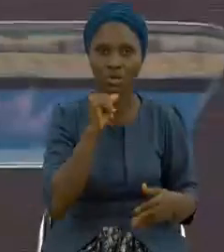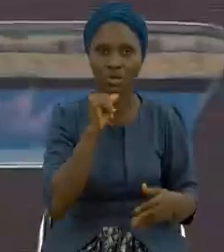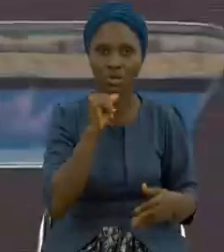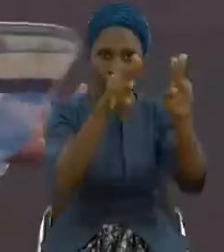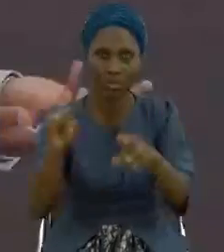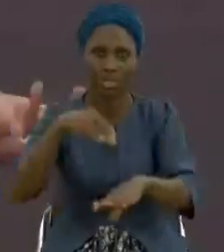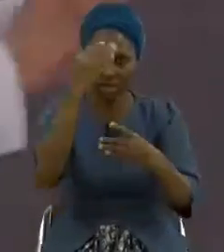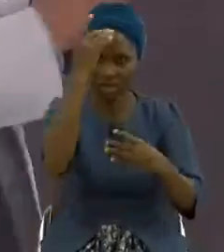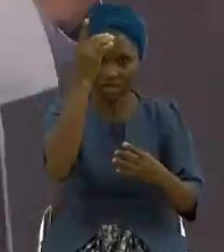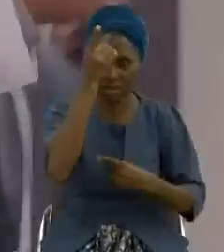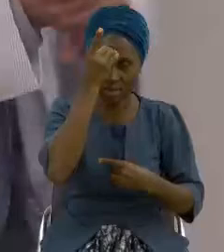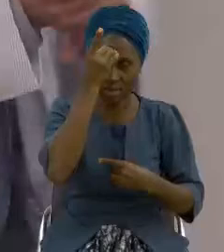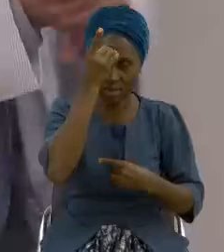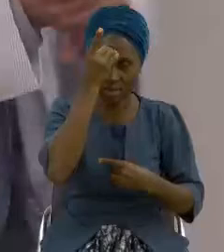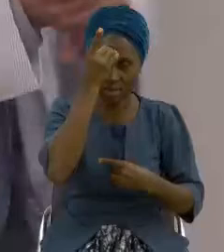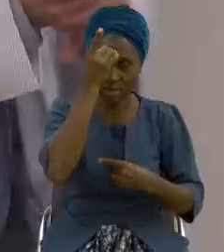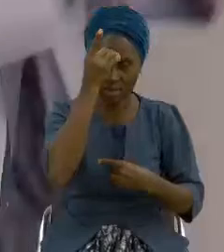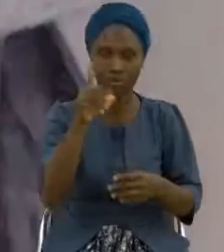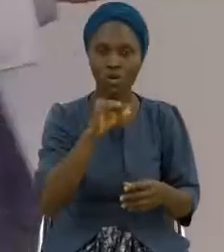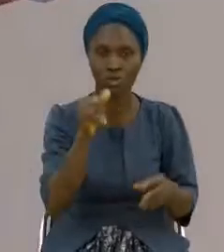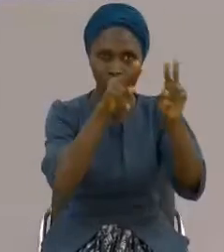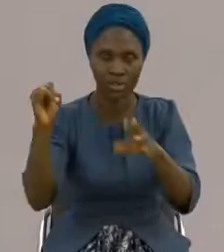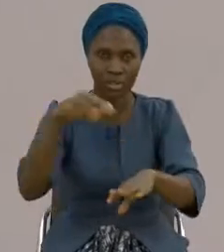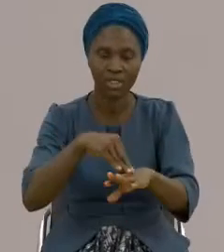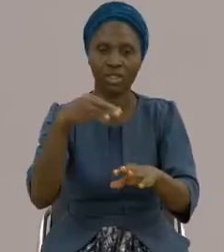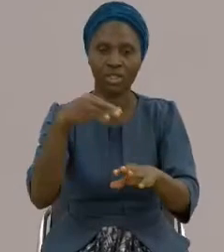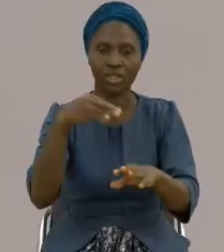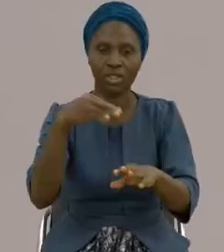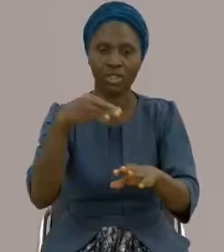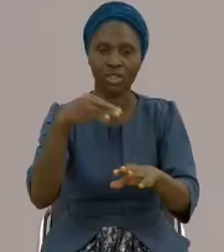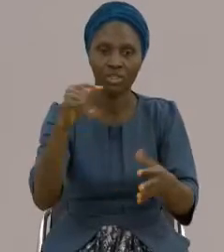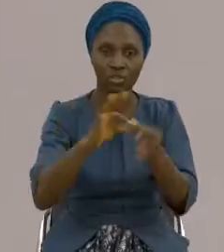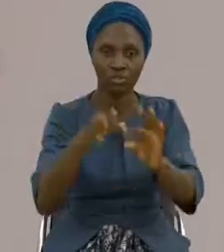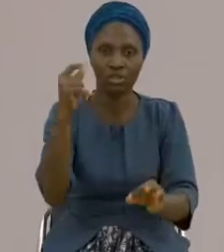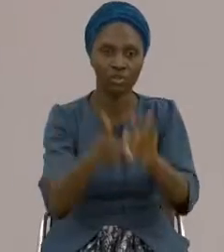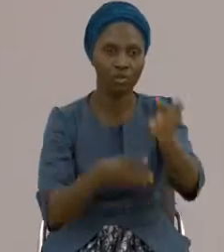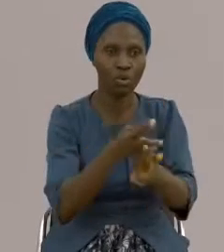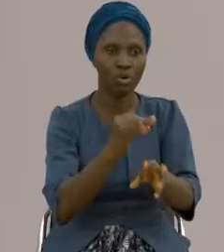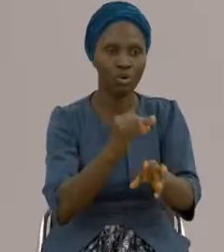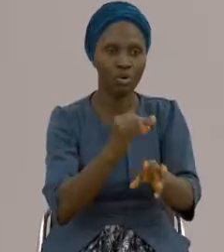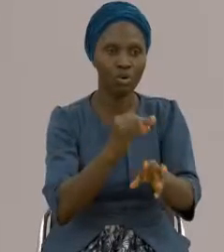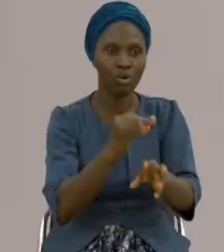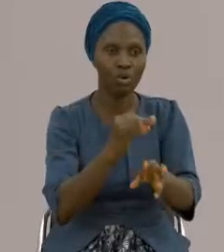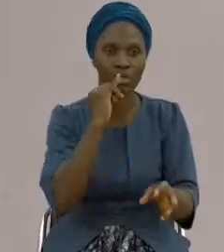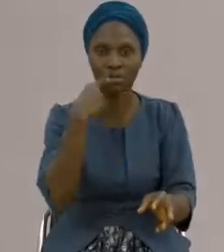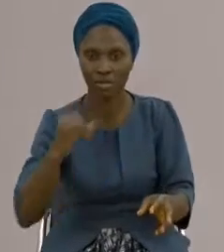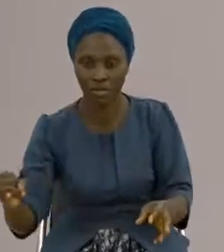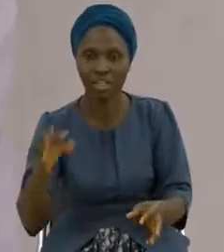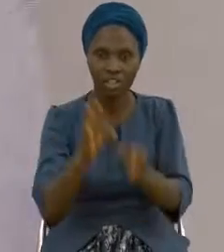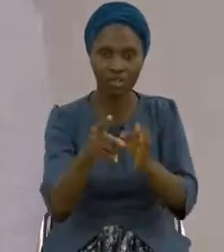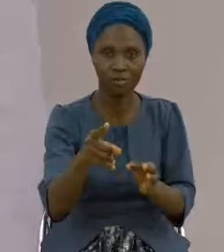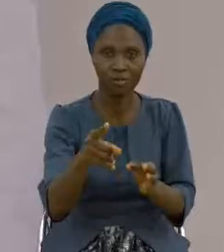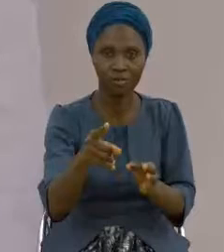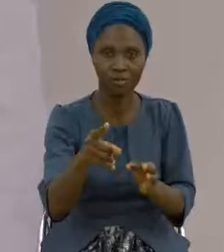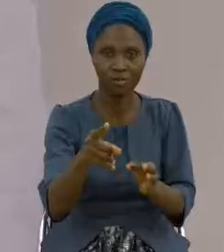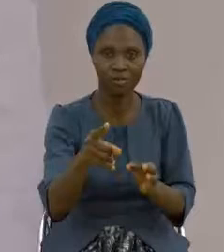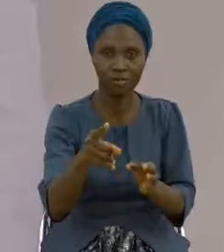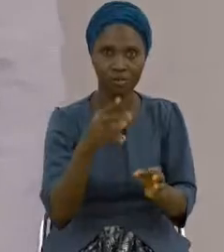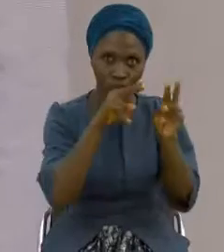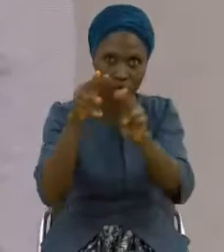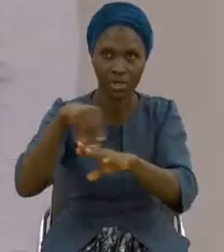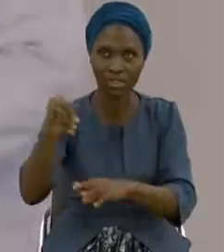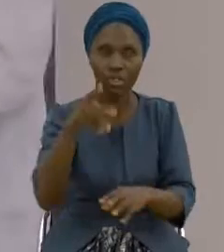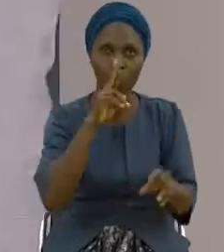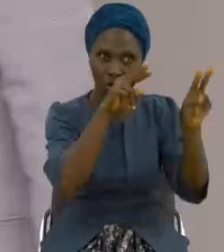the mishaps happening around you. If you look at them, you're looking at the stormy sea. And when the disciples